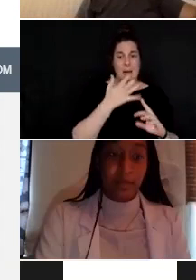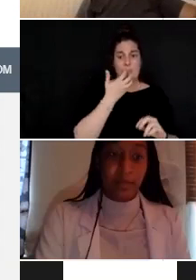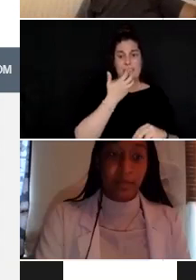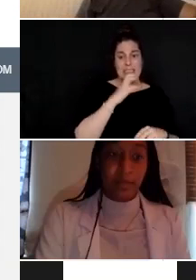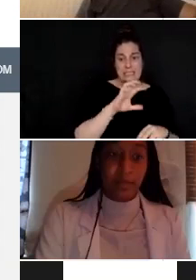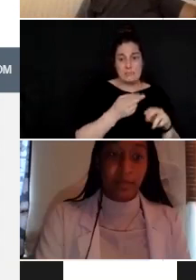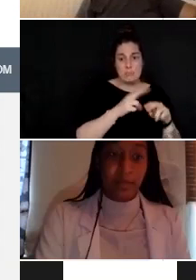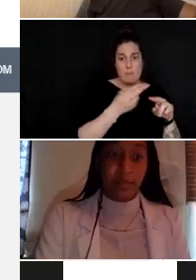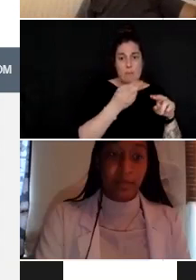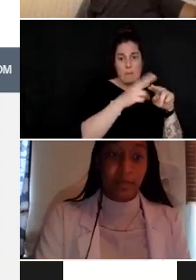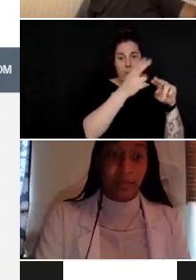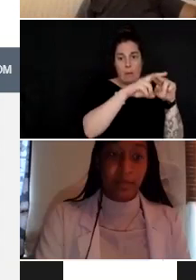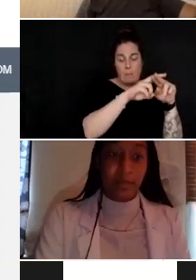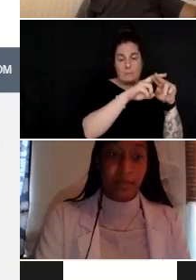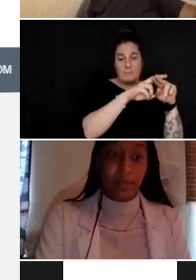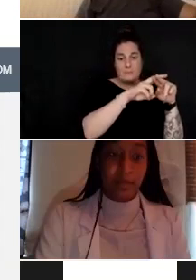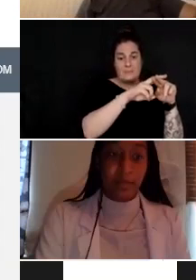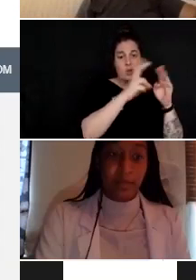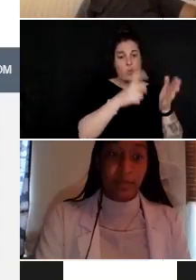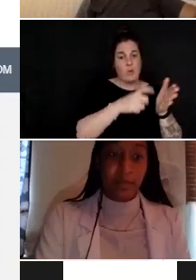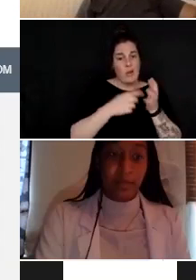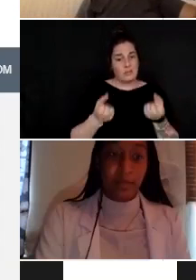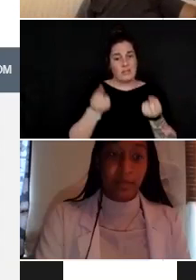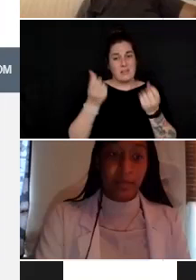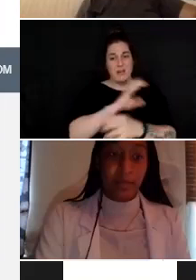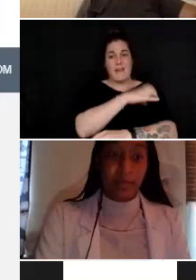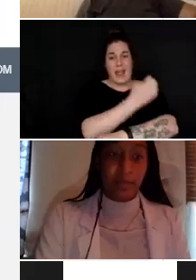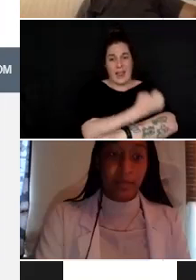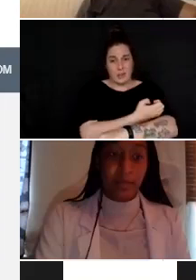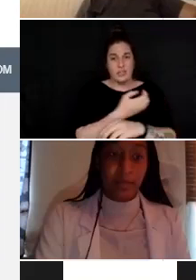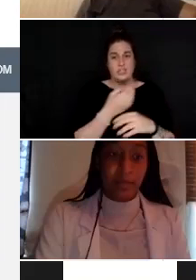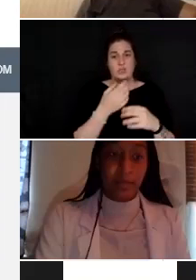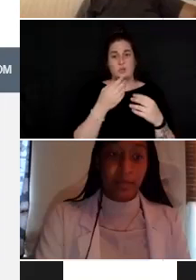take out a lot of energy to cool it down.